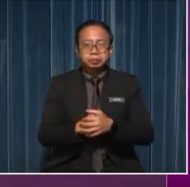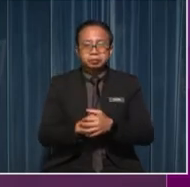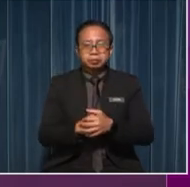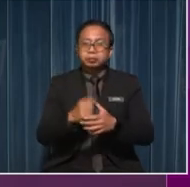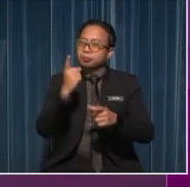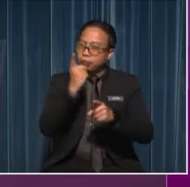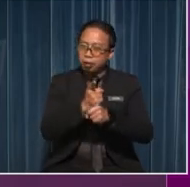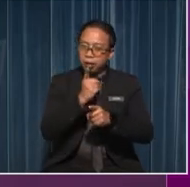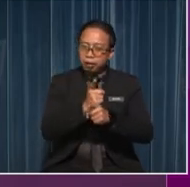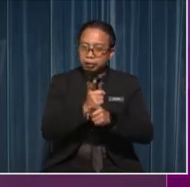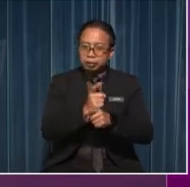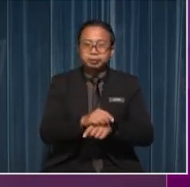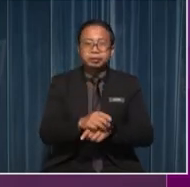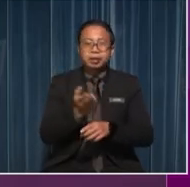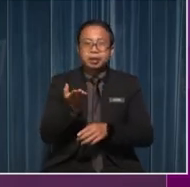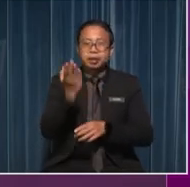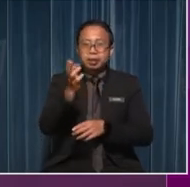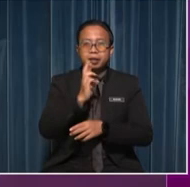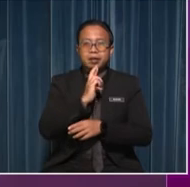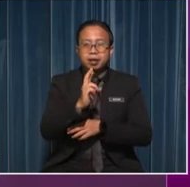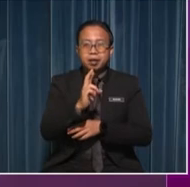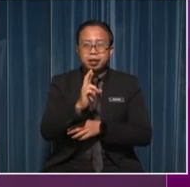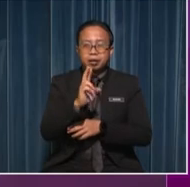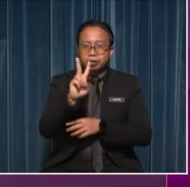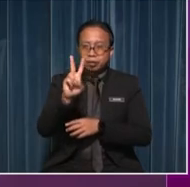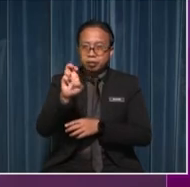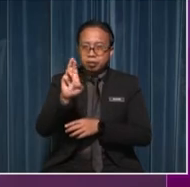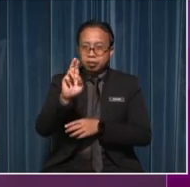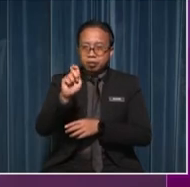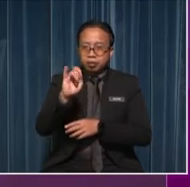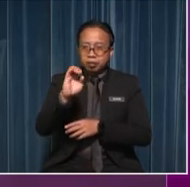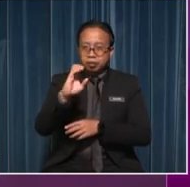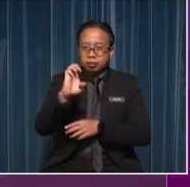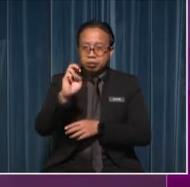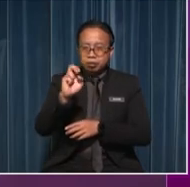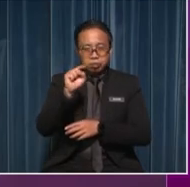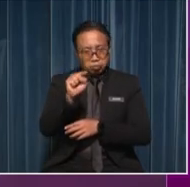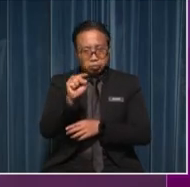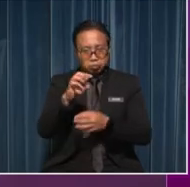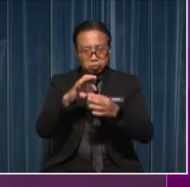That's right! They are the vertices of a triangular prism.